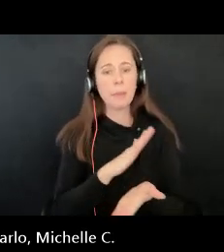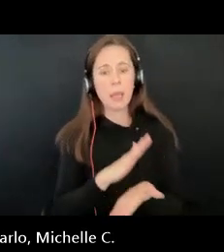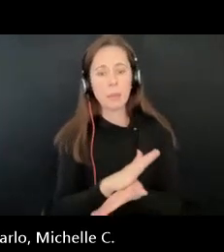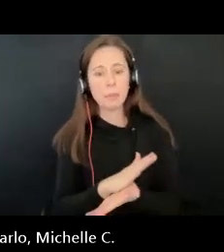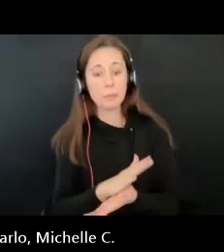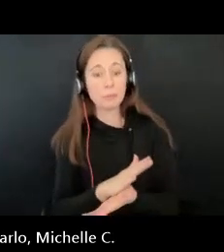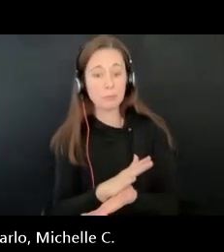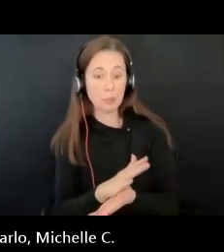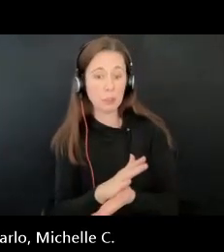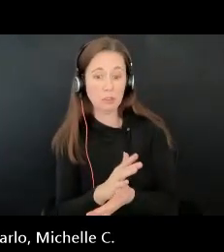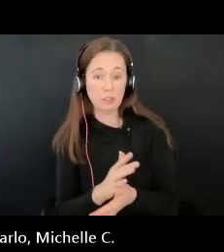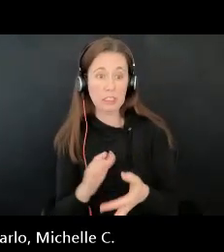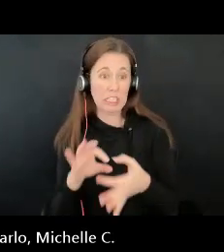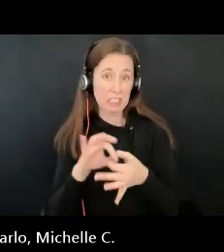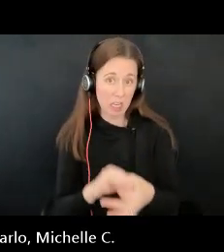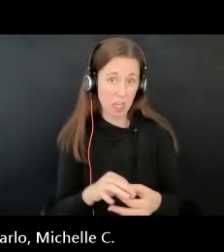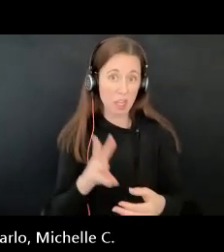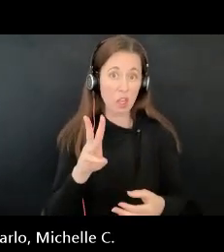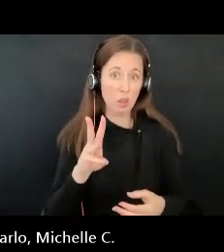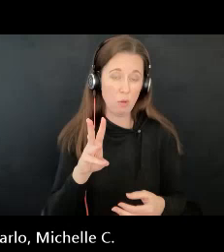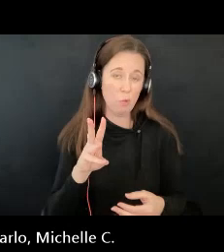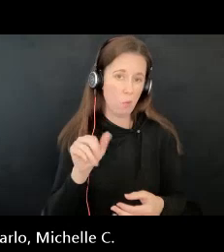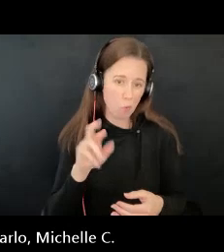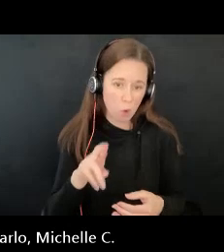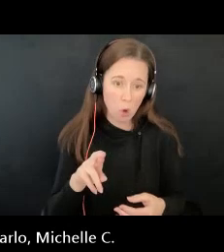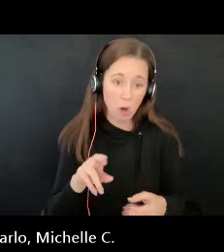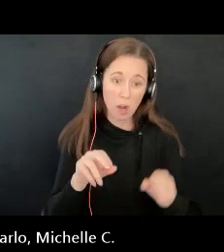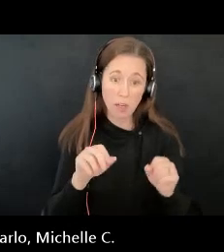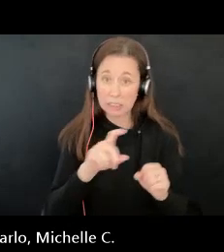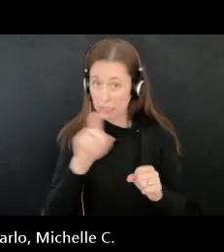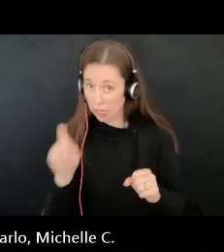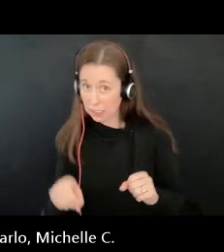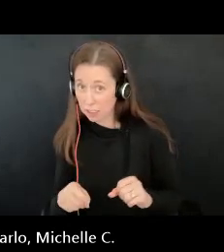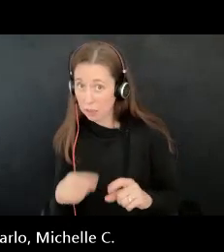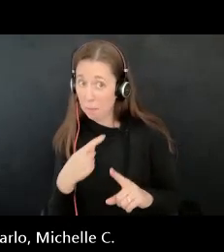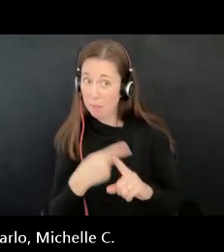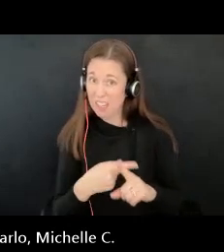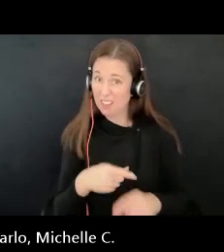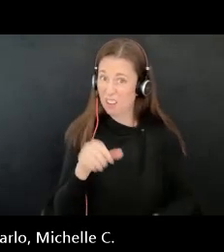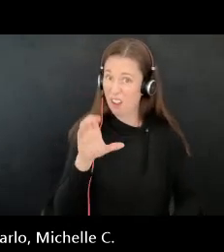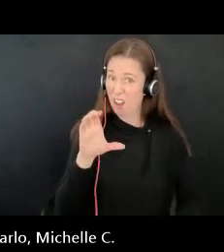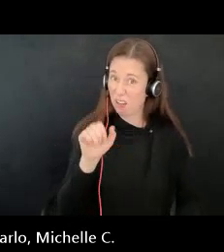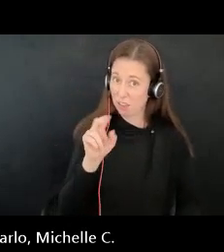people from the Eastern Shore ended up in Texas, as well as Connecticut for the Upshur descendants.